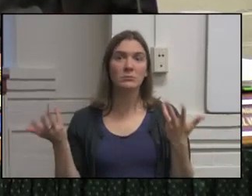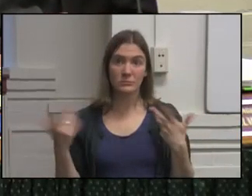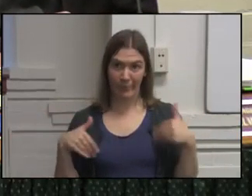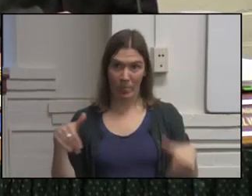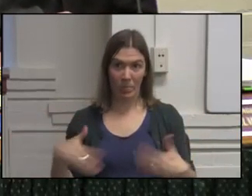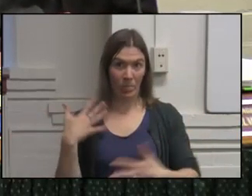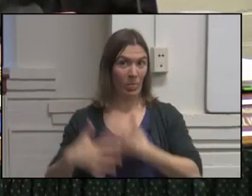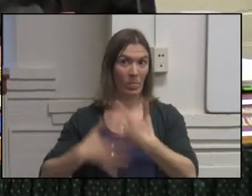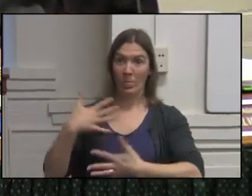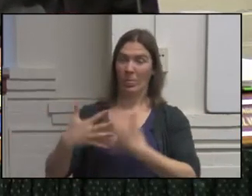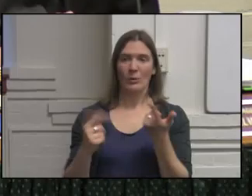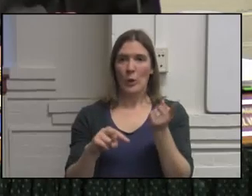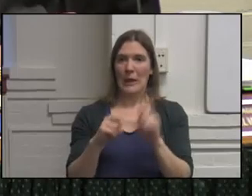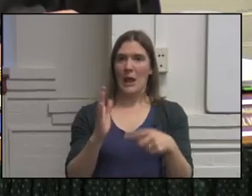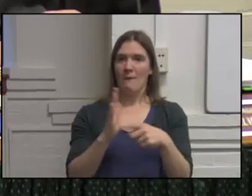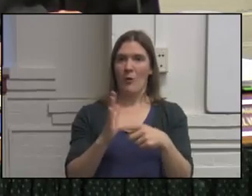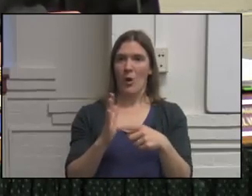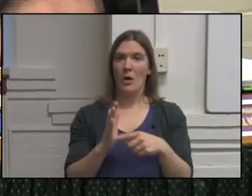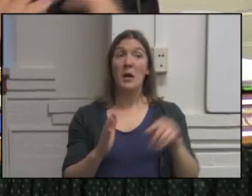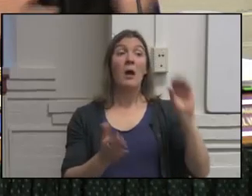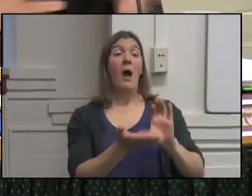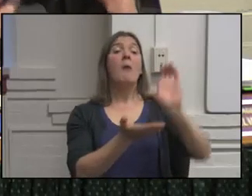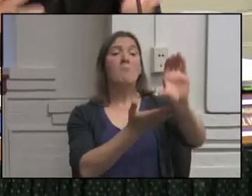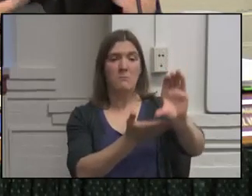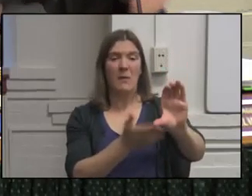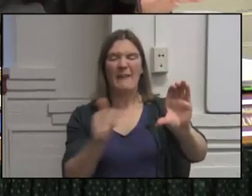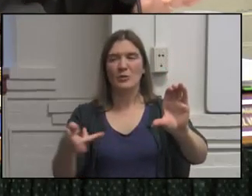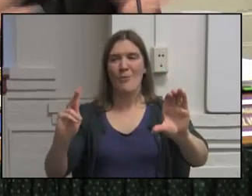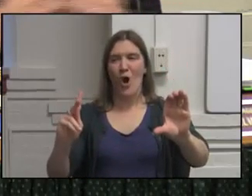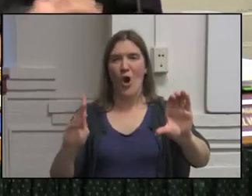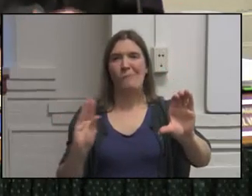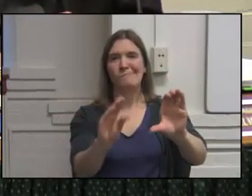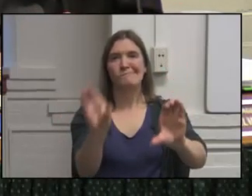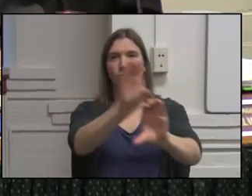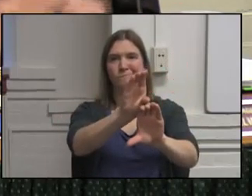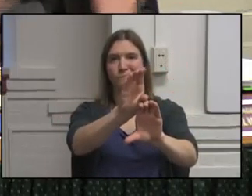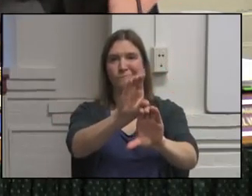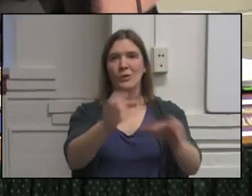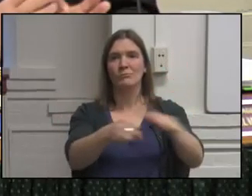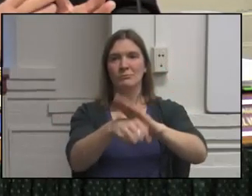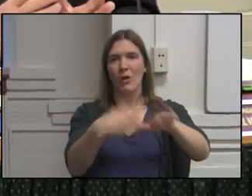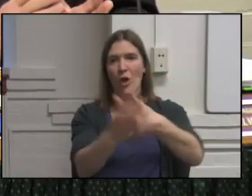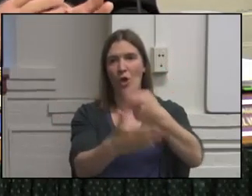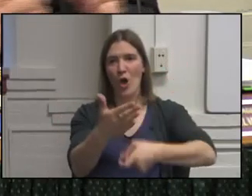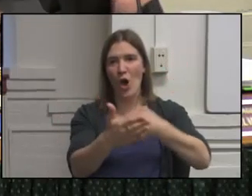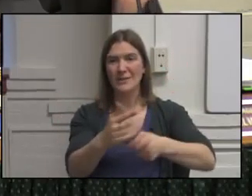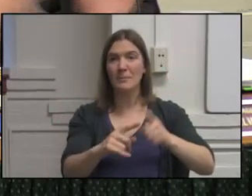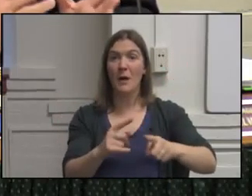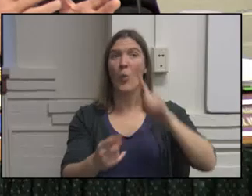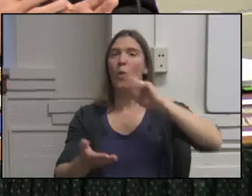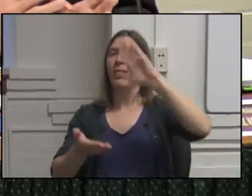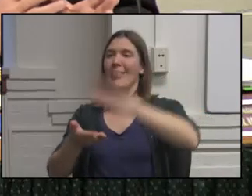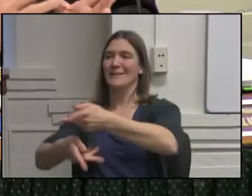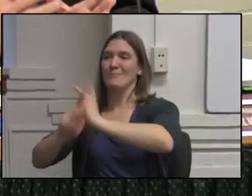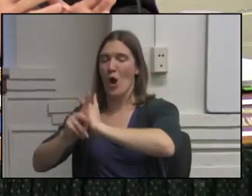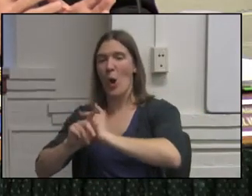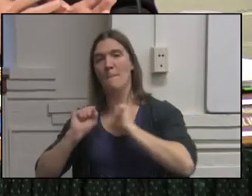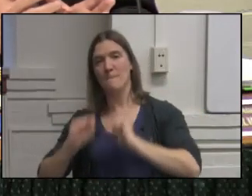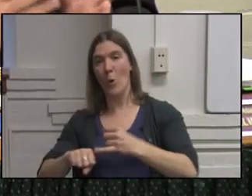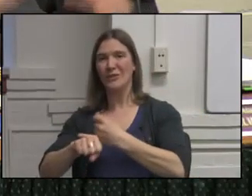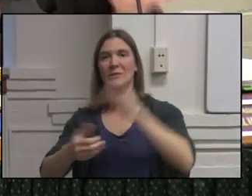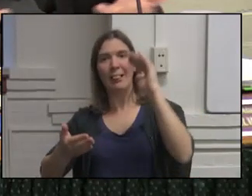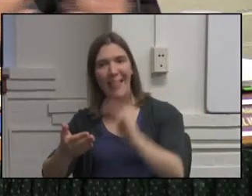upcoming project. We likely are still going to need to borrow some amount of money in order to actually implement it, but we'll reduce the amount of borrowing and reduce the overall